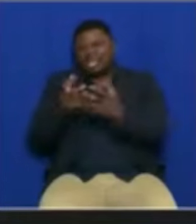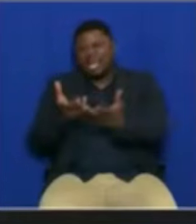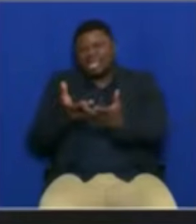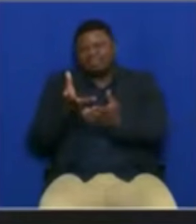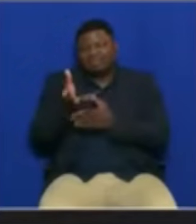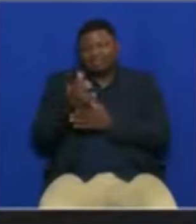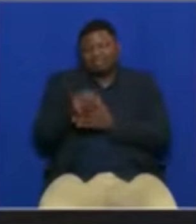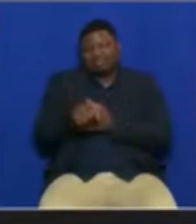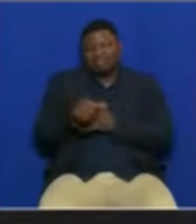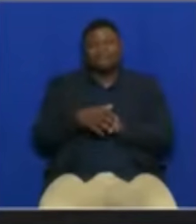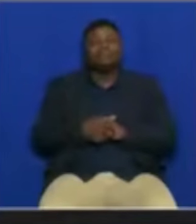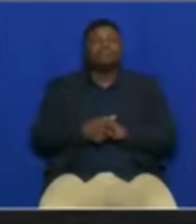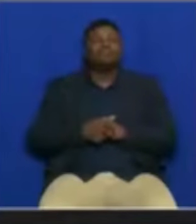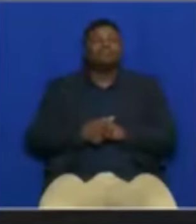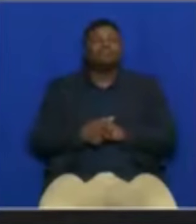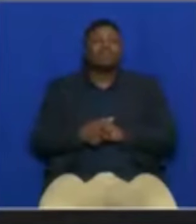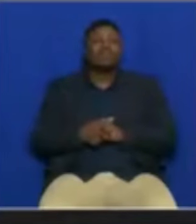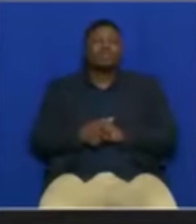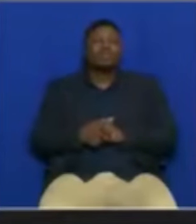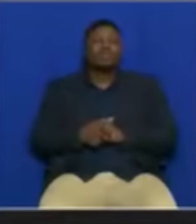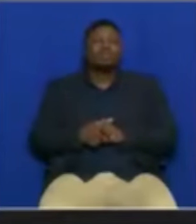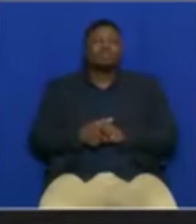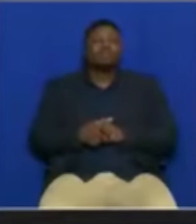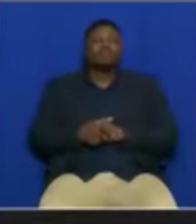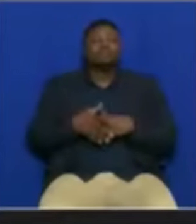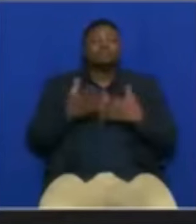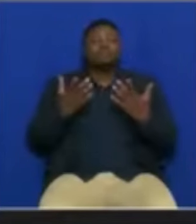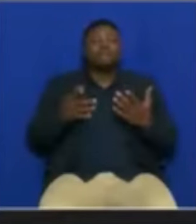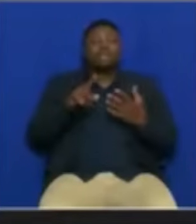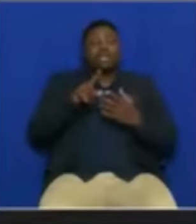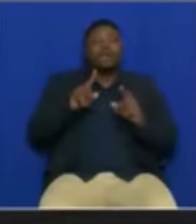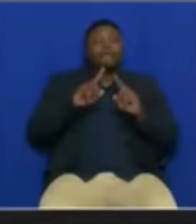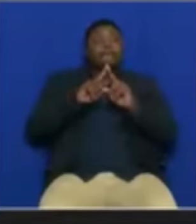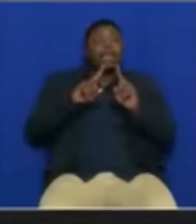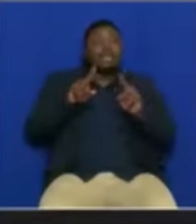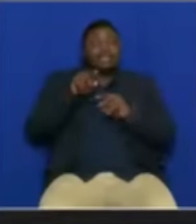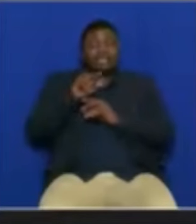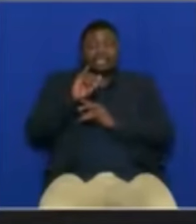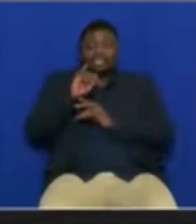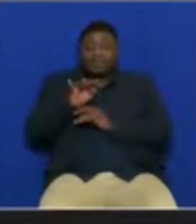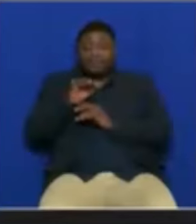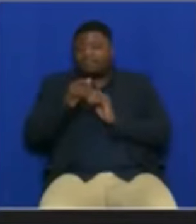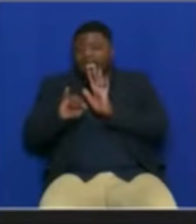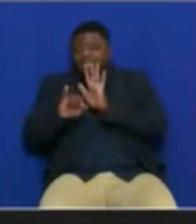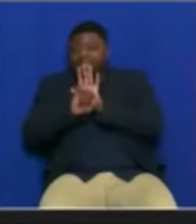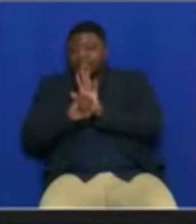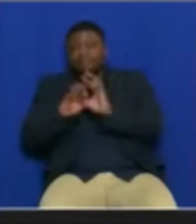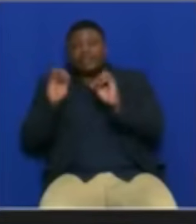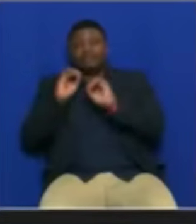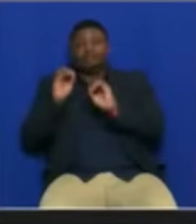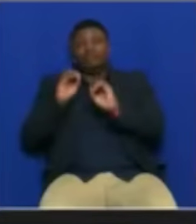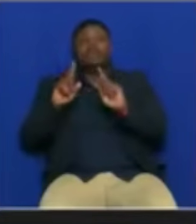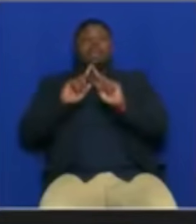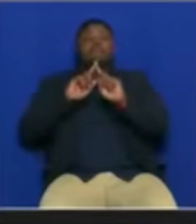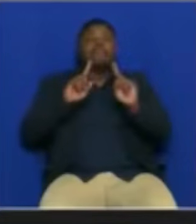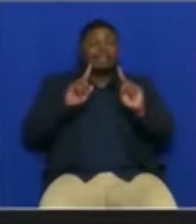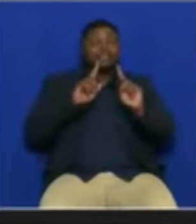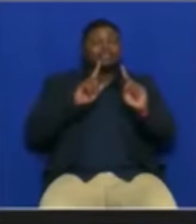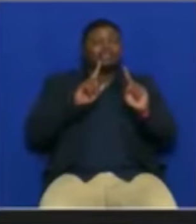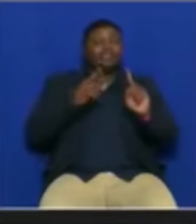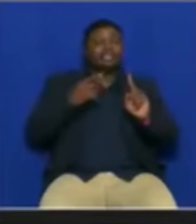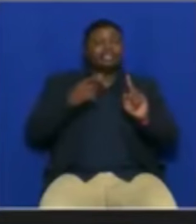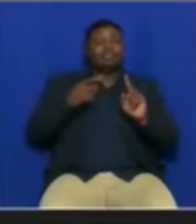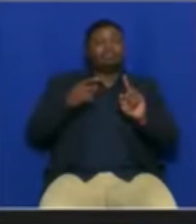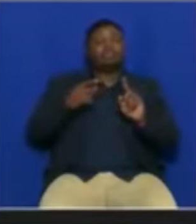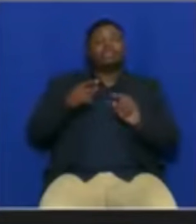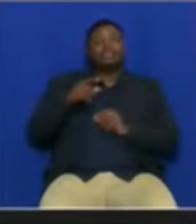haven't been identified, then we would have to say, well, Ms. Johnson says that it is because you are looking